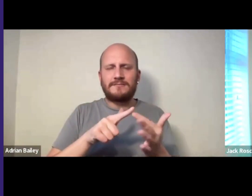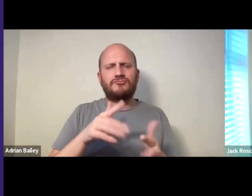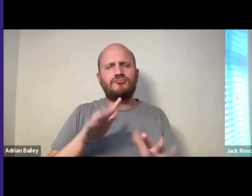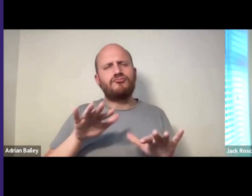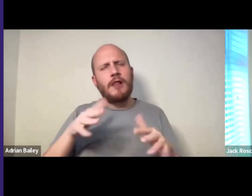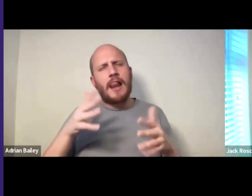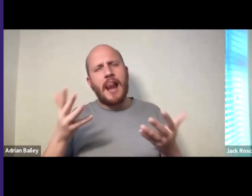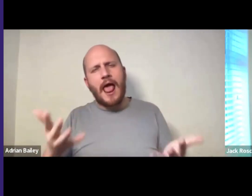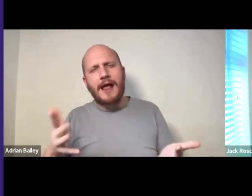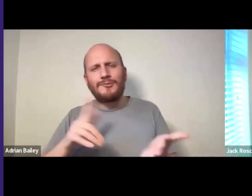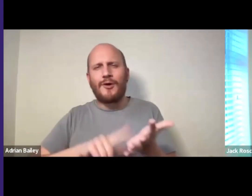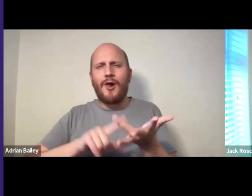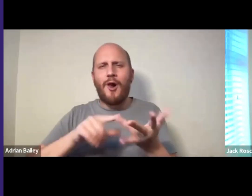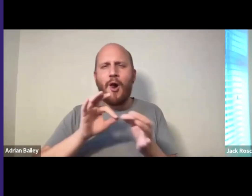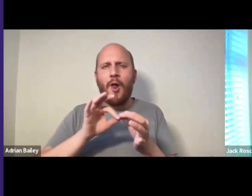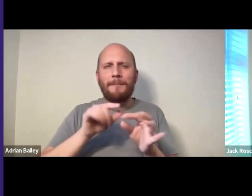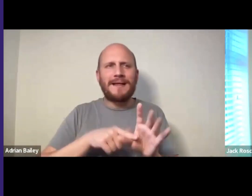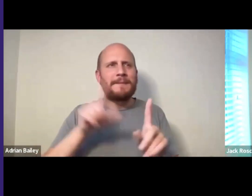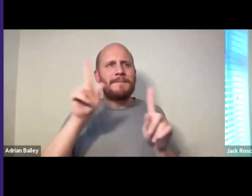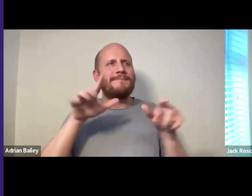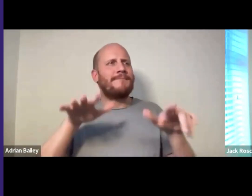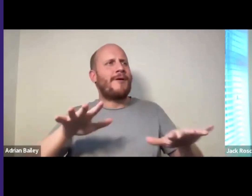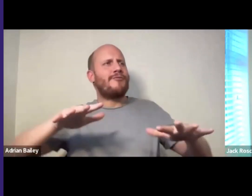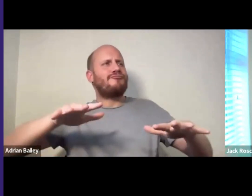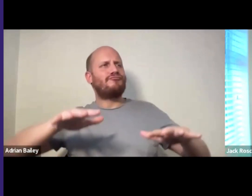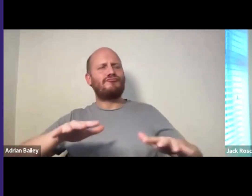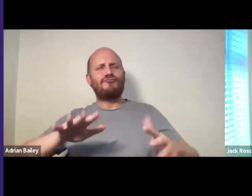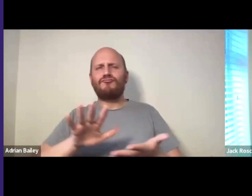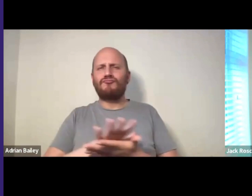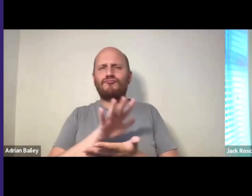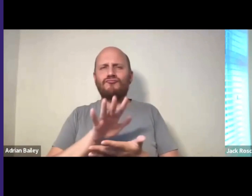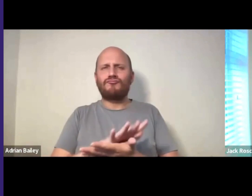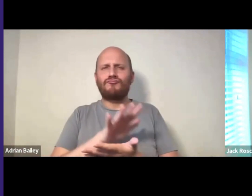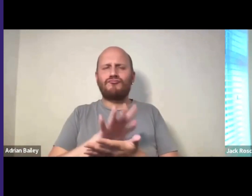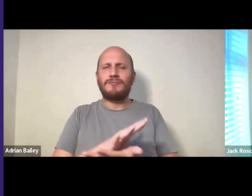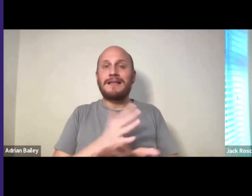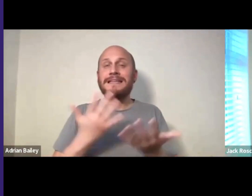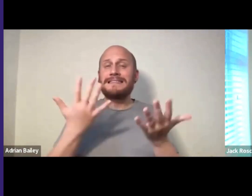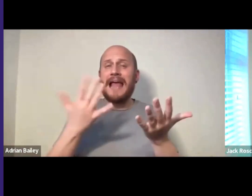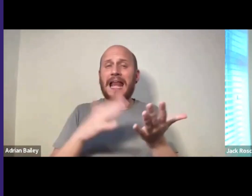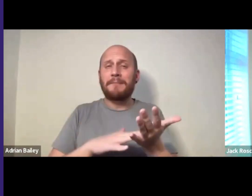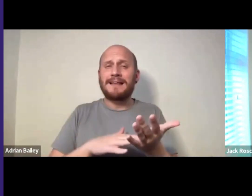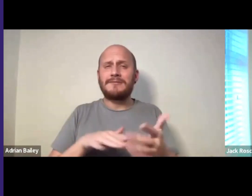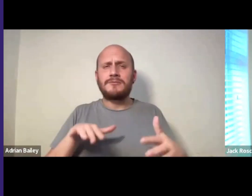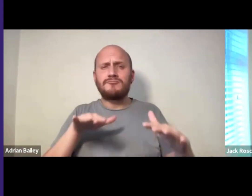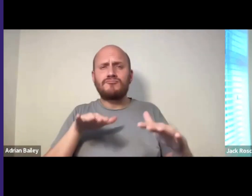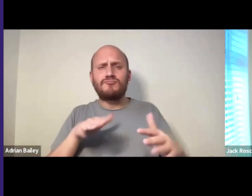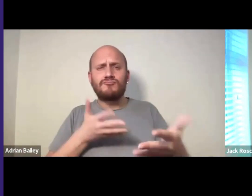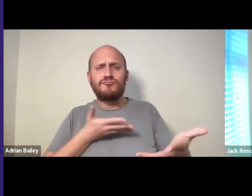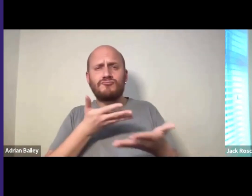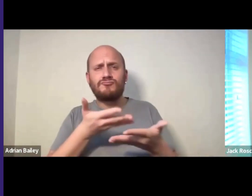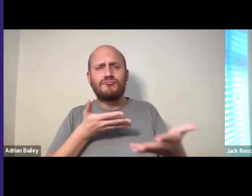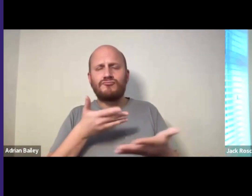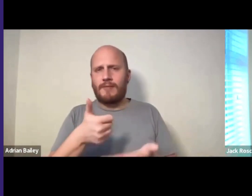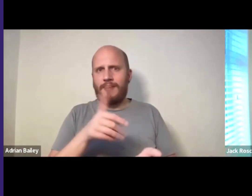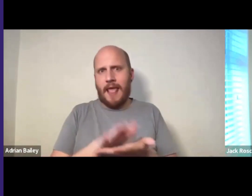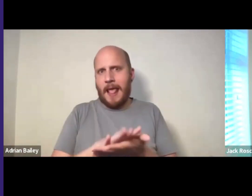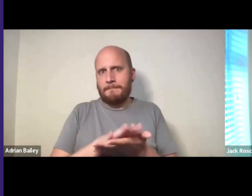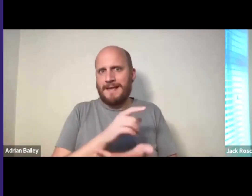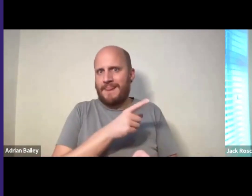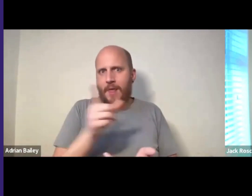of lobby, people really happy to be there. I had a 10-minute survey and that was no problem because people wanted to talk about the work and they were happy